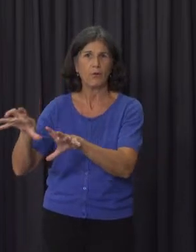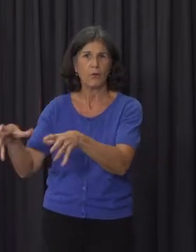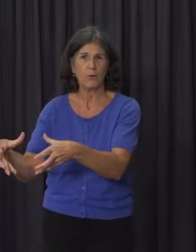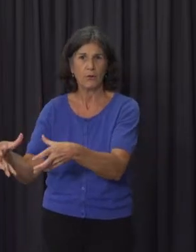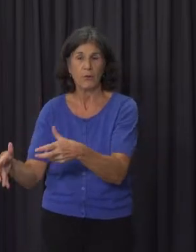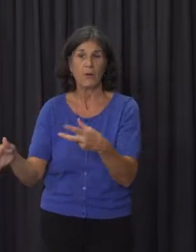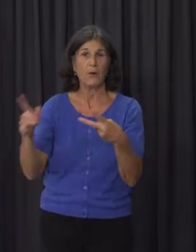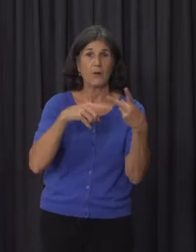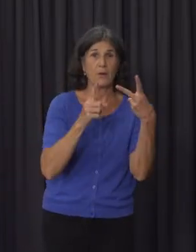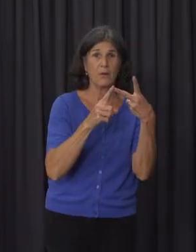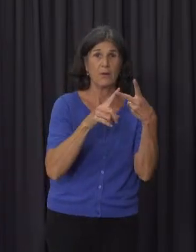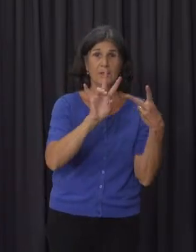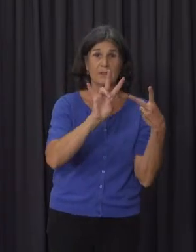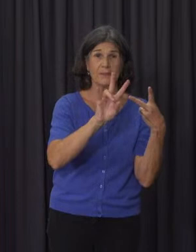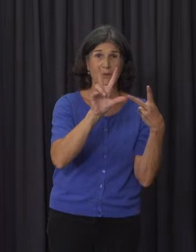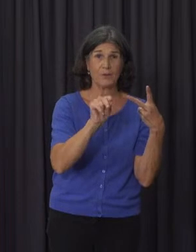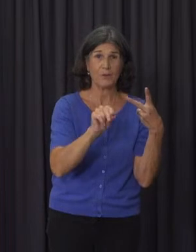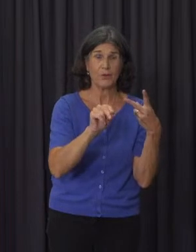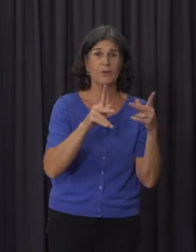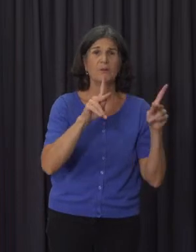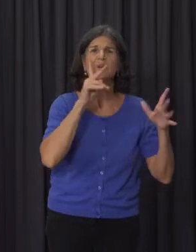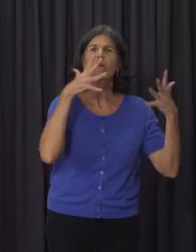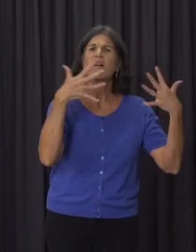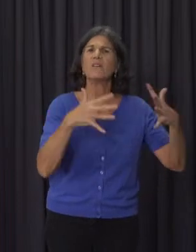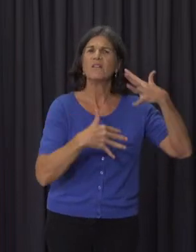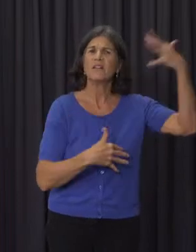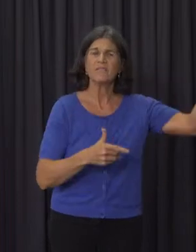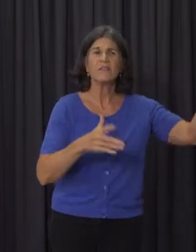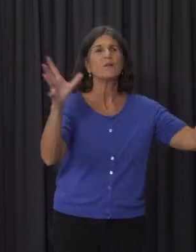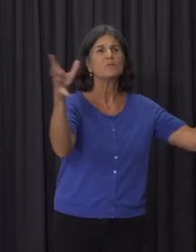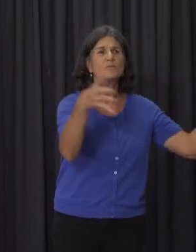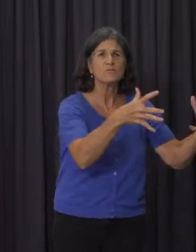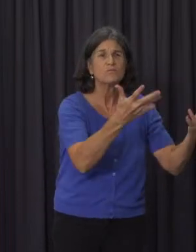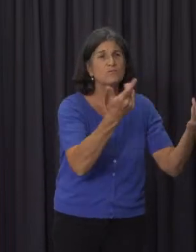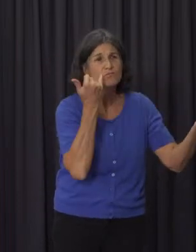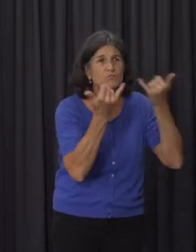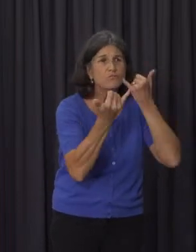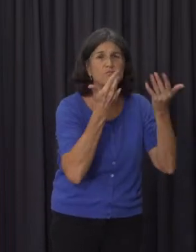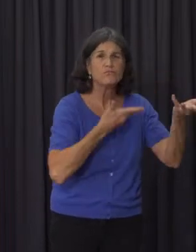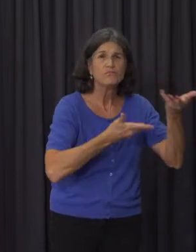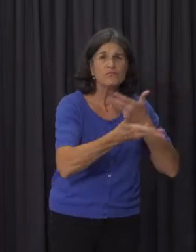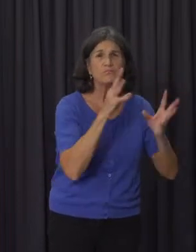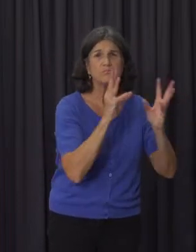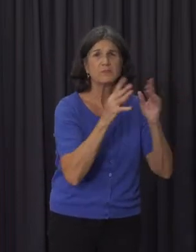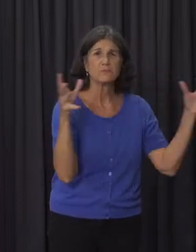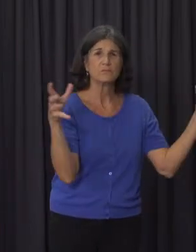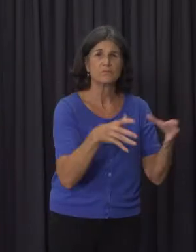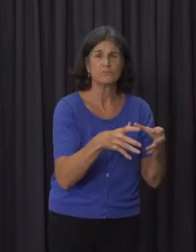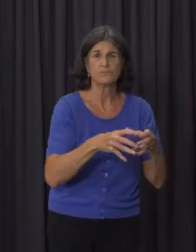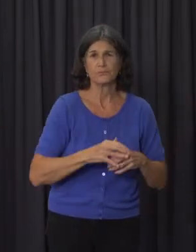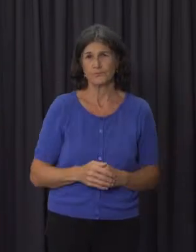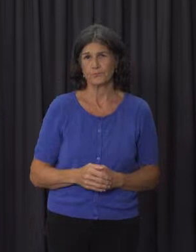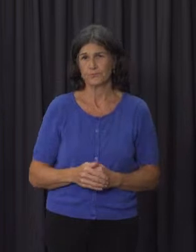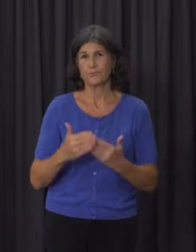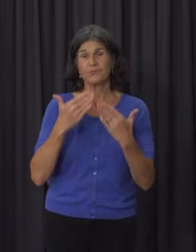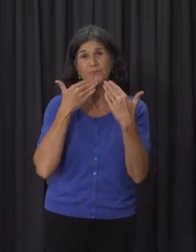and I'll now turn things over to Jose from Alberta Wildfire for more information on the provincial wildfire situation.